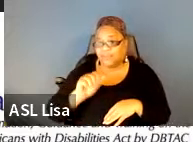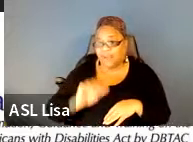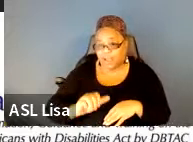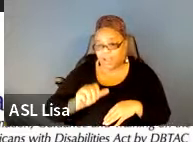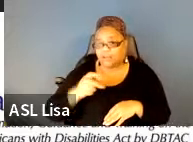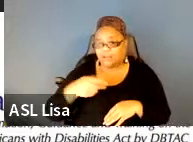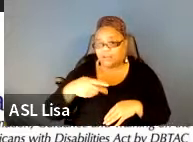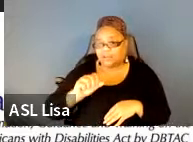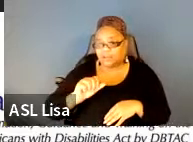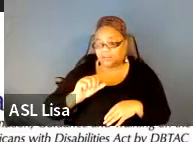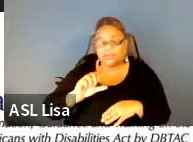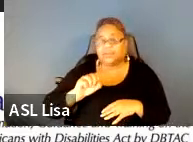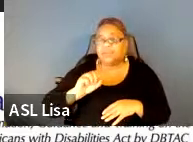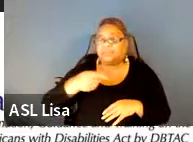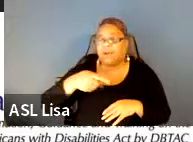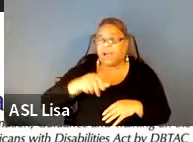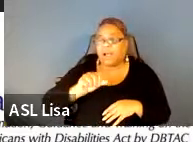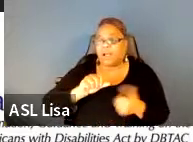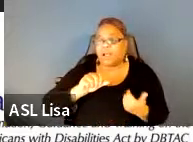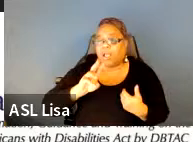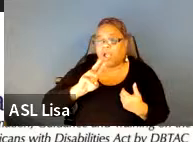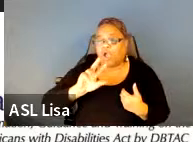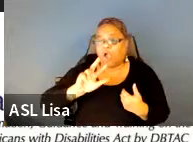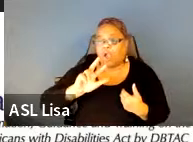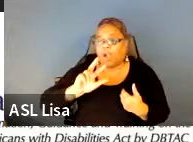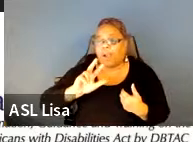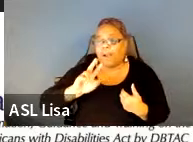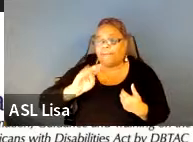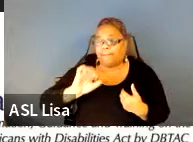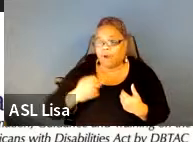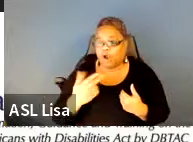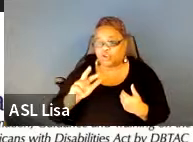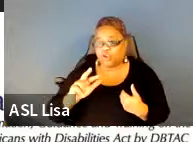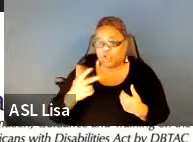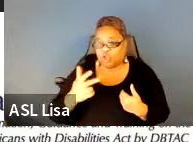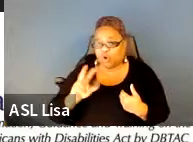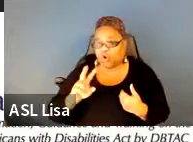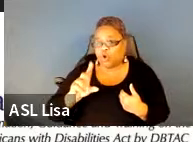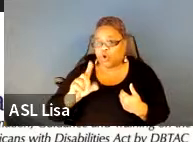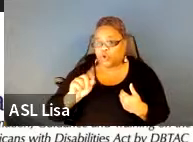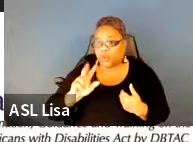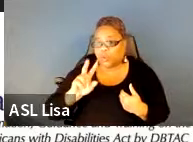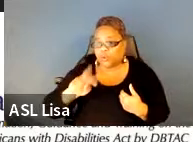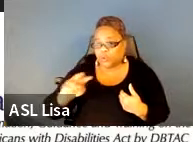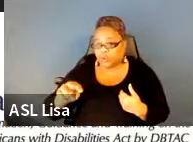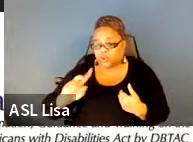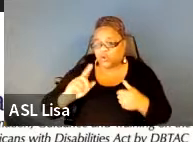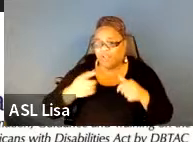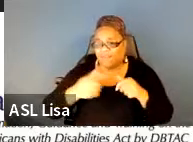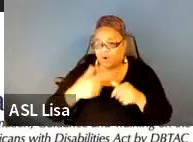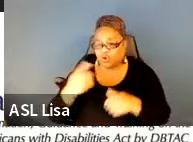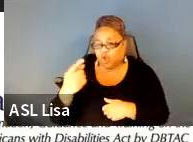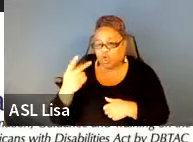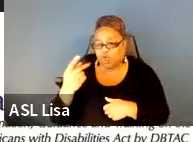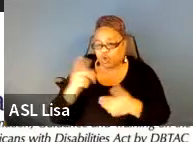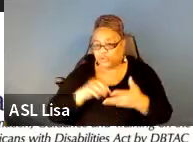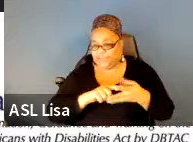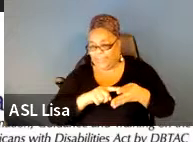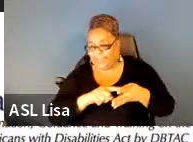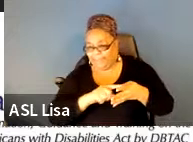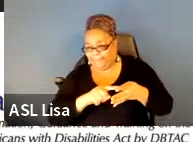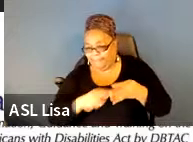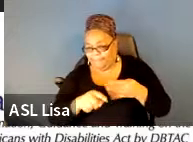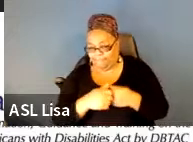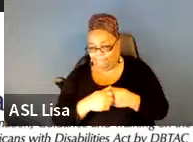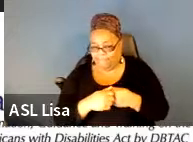3rd, 2022. Again, that'll be the first Thursday of the month of March. Also on this slide is a way